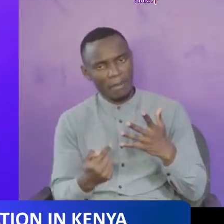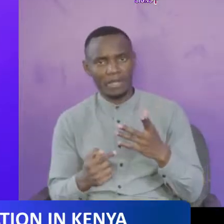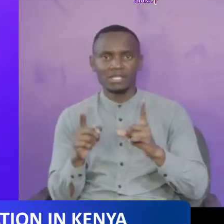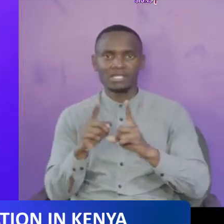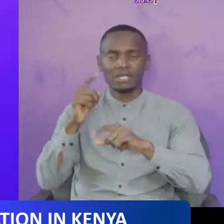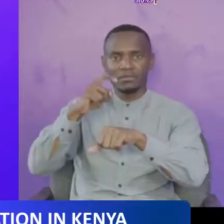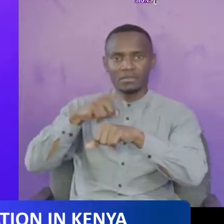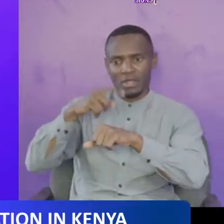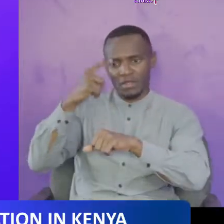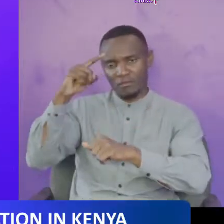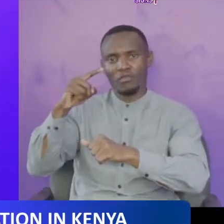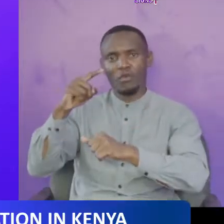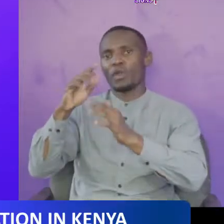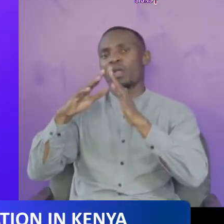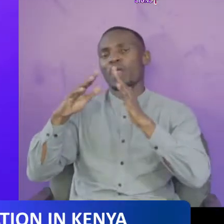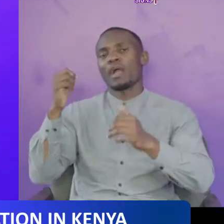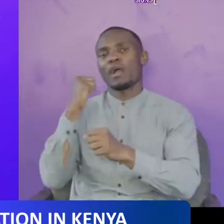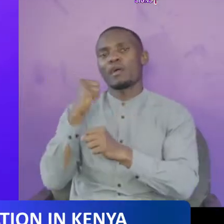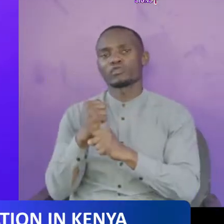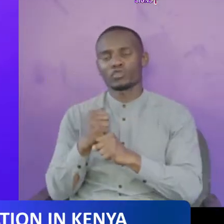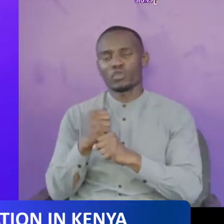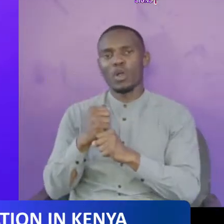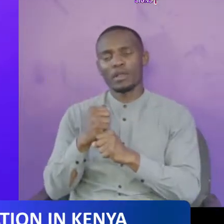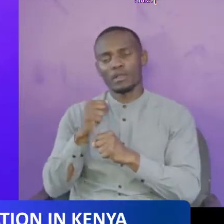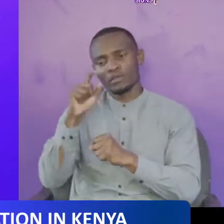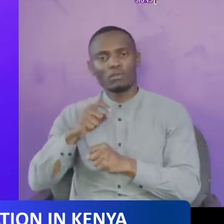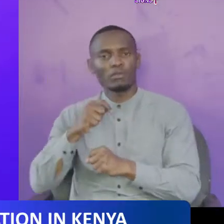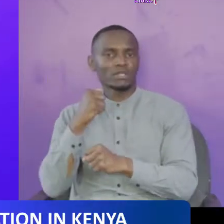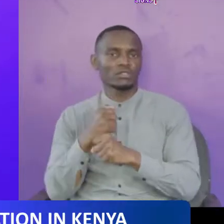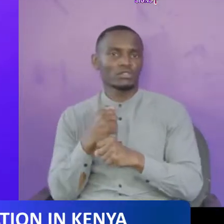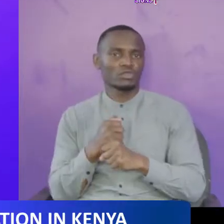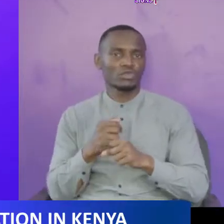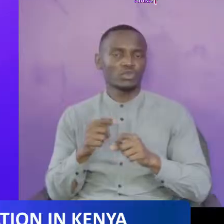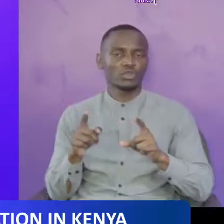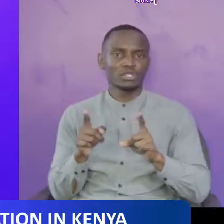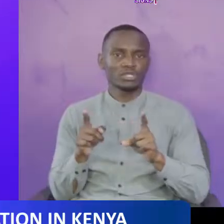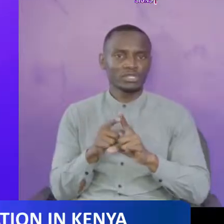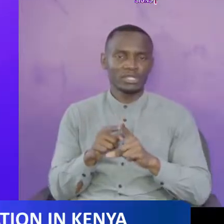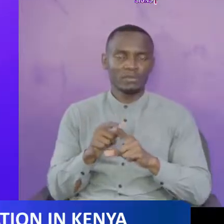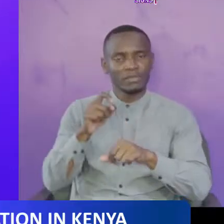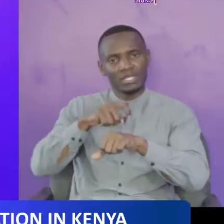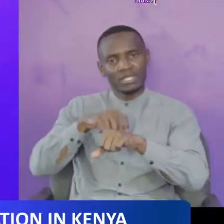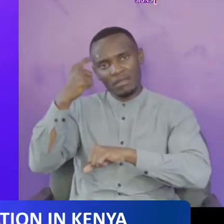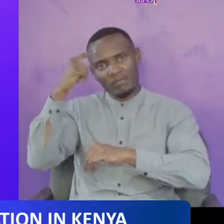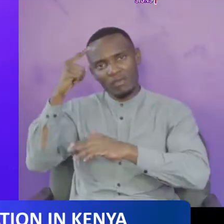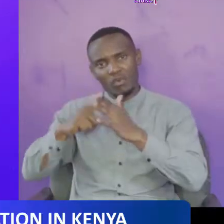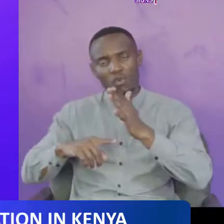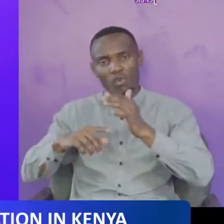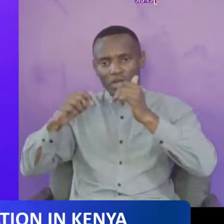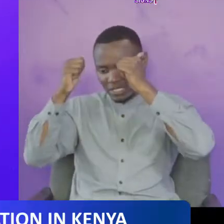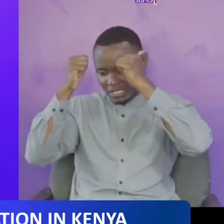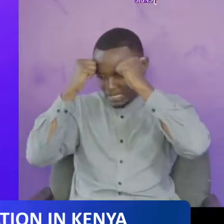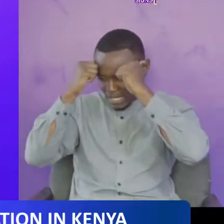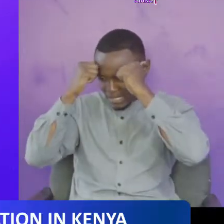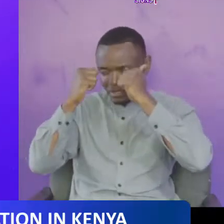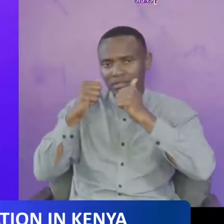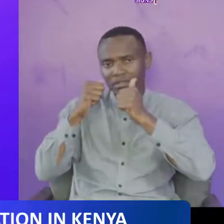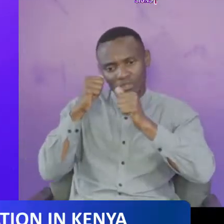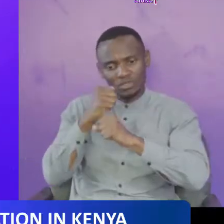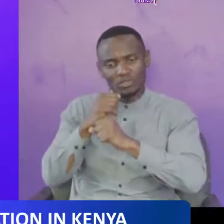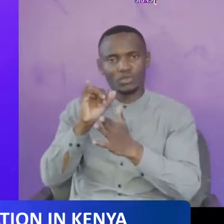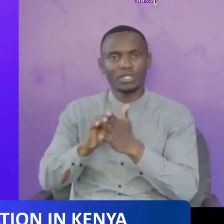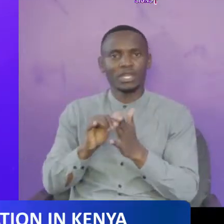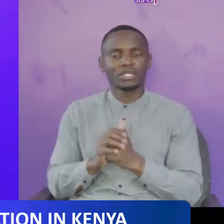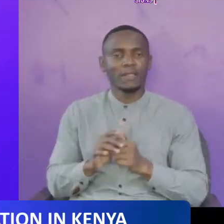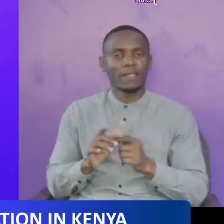chores. Housework must be done. Get it done. This is the time to do it. This is the time to do your studies. Get it done. This is the